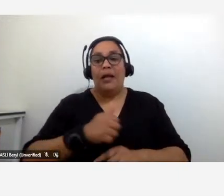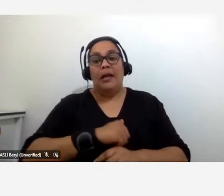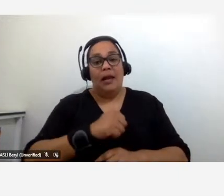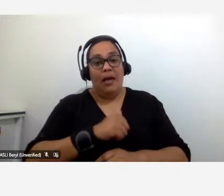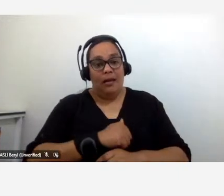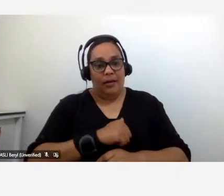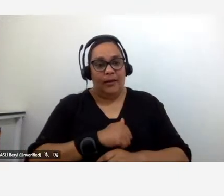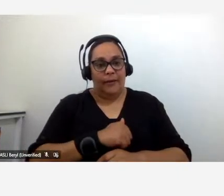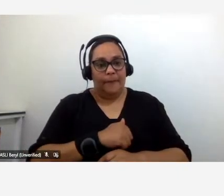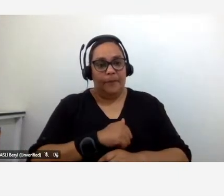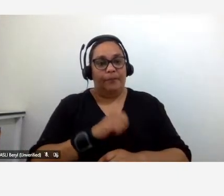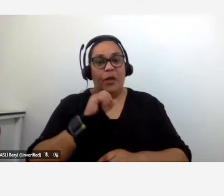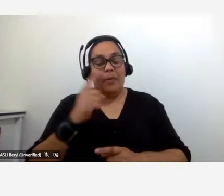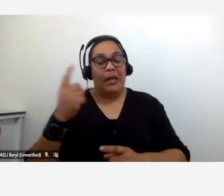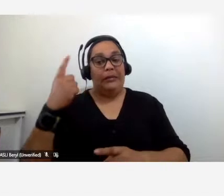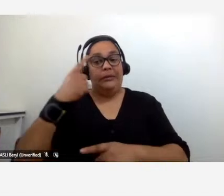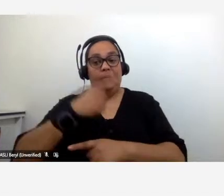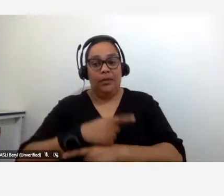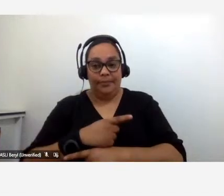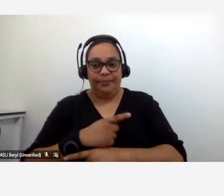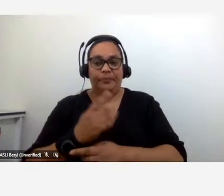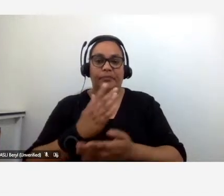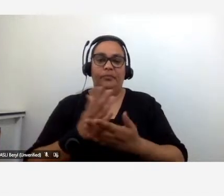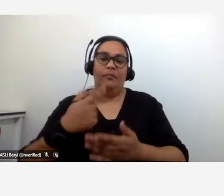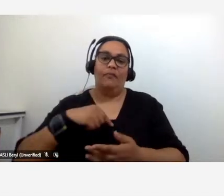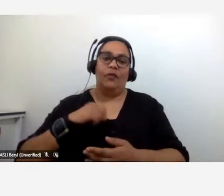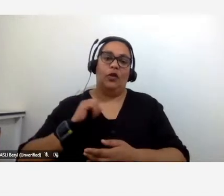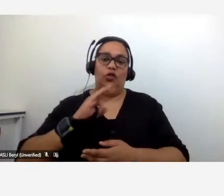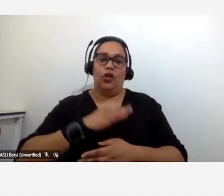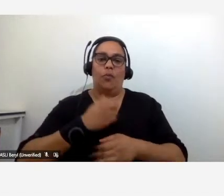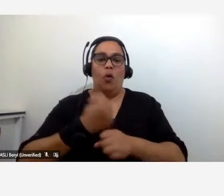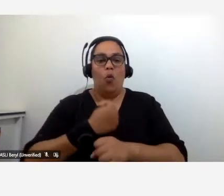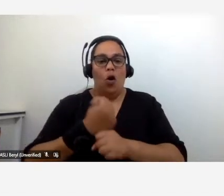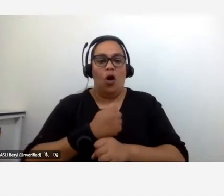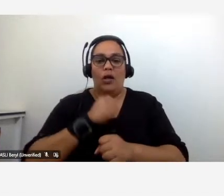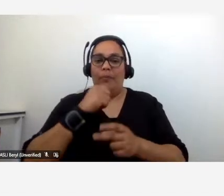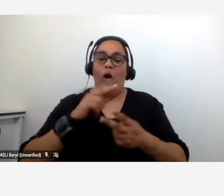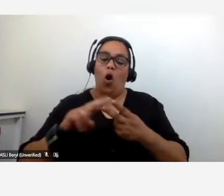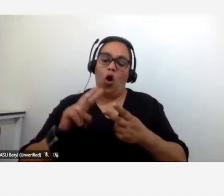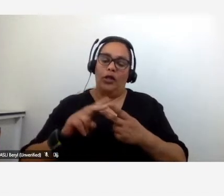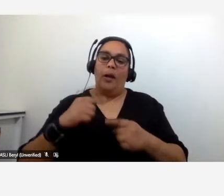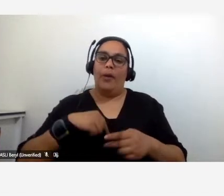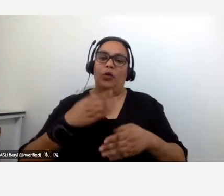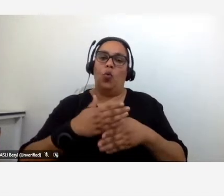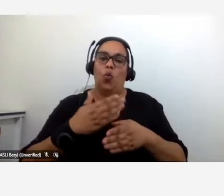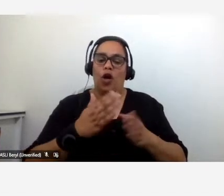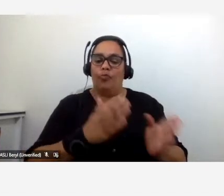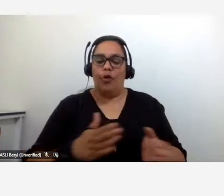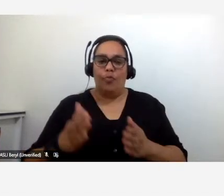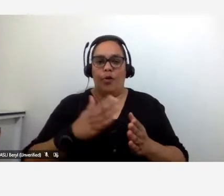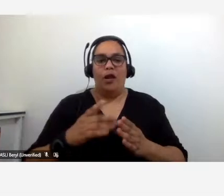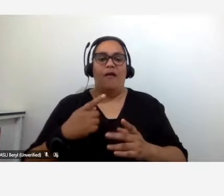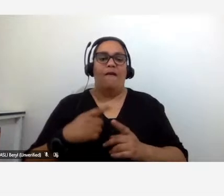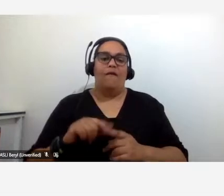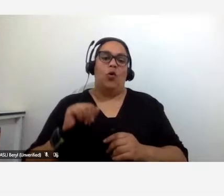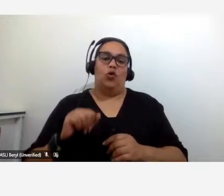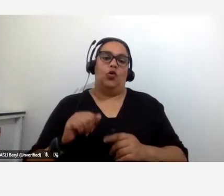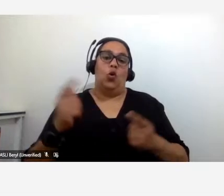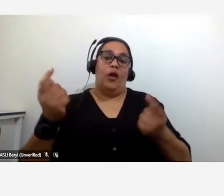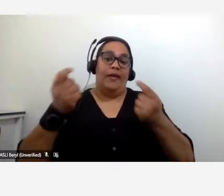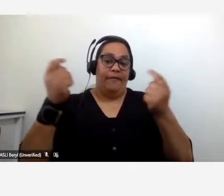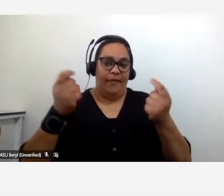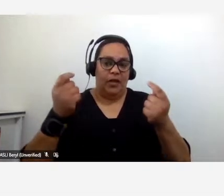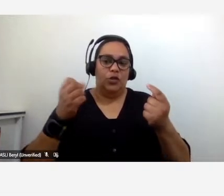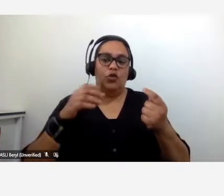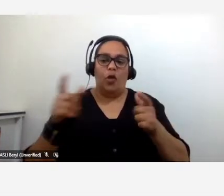Luckily, I would say on the day, some of our staff were working, even though it was a public holiday, but we were preparing for an event.